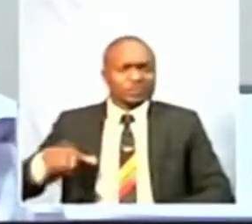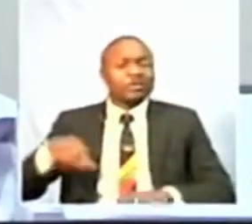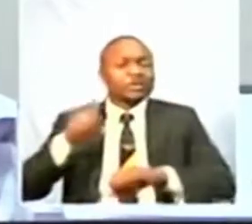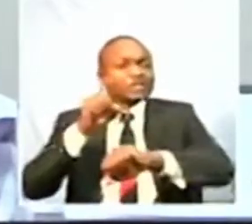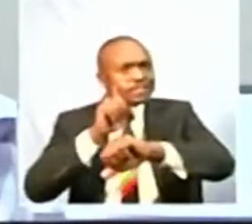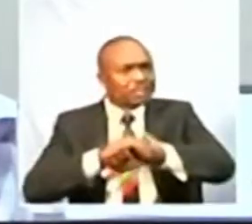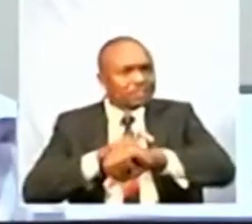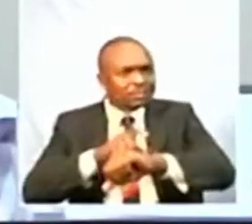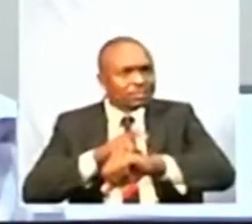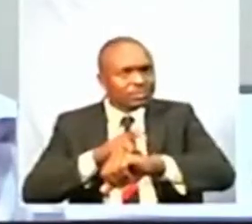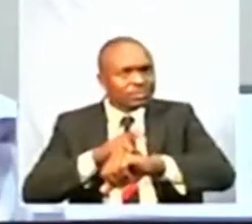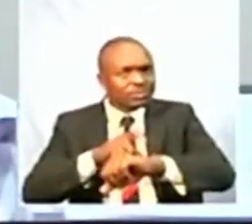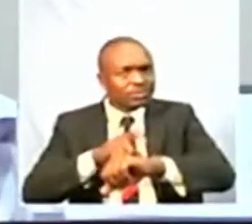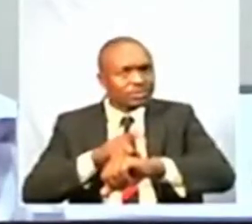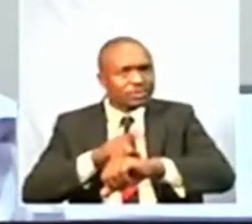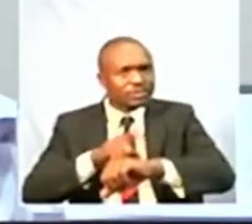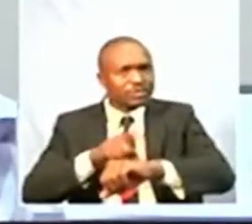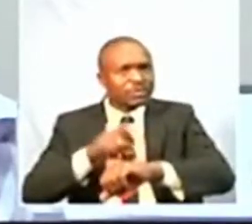of